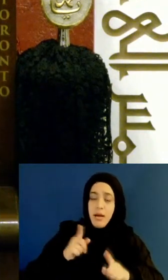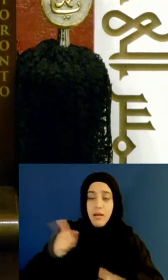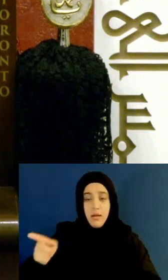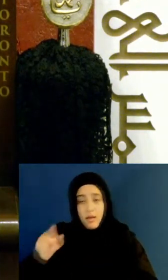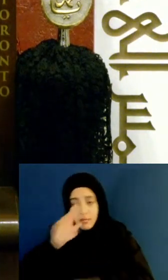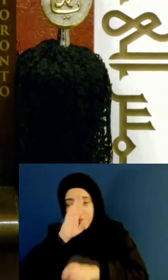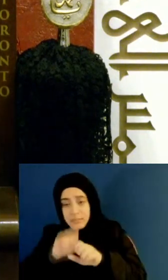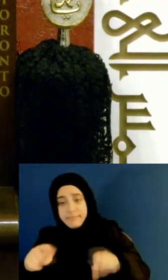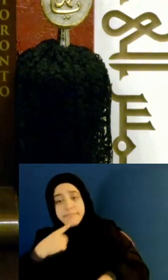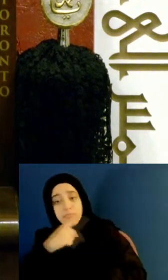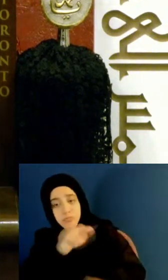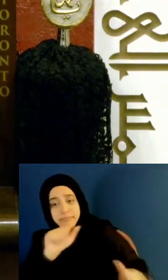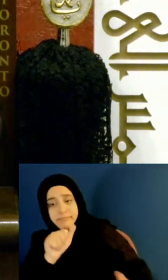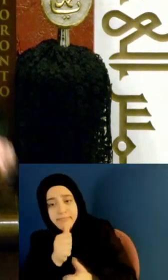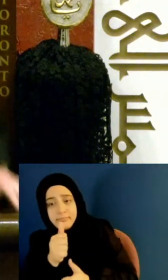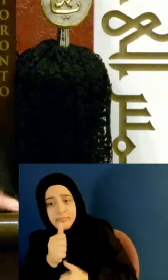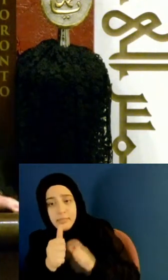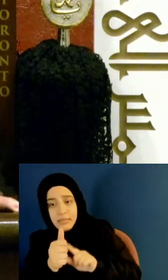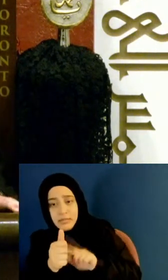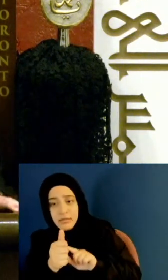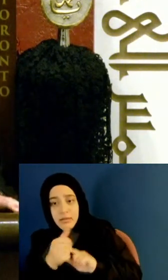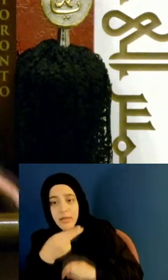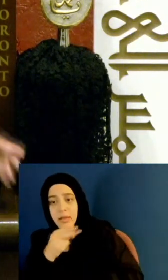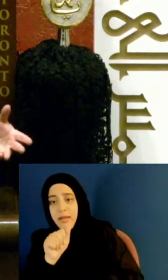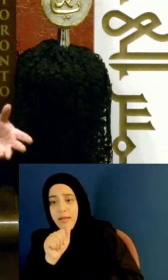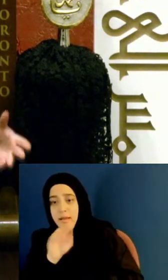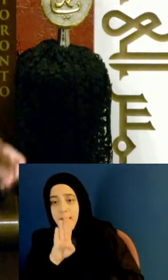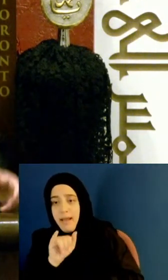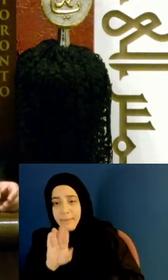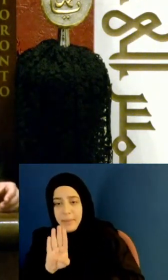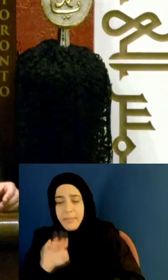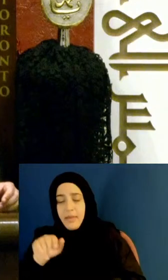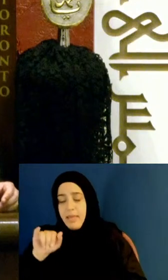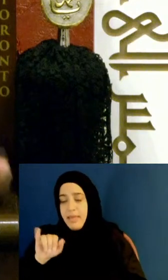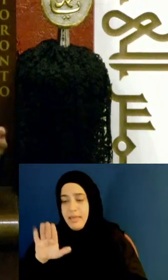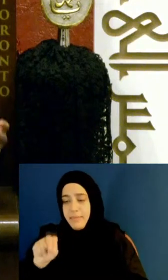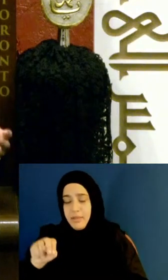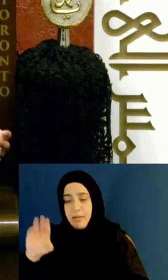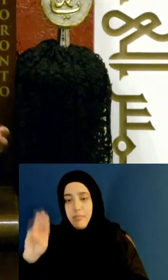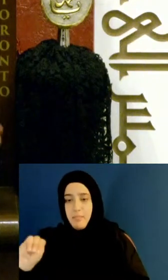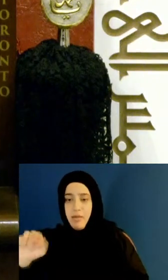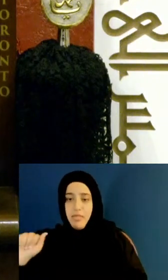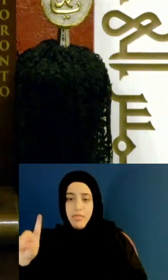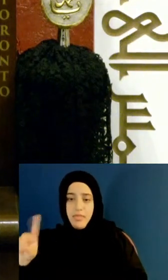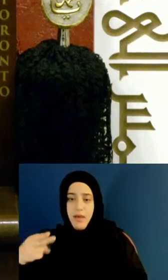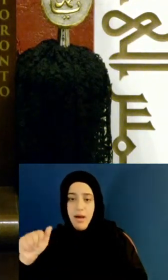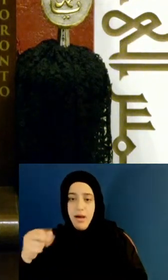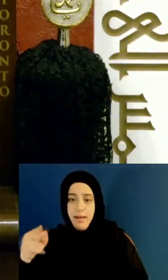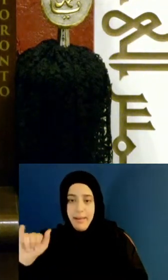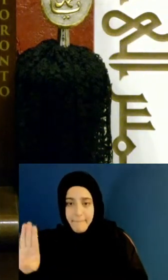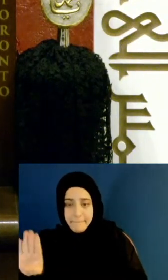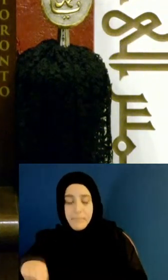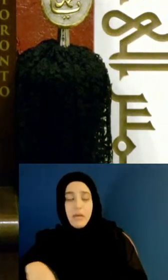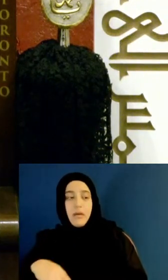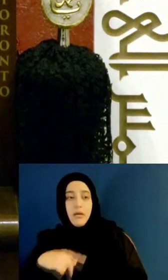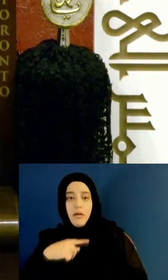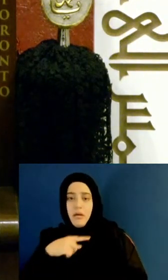foot soldier under the leadership of Habib ibn Madahir. Think about this. Ashura, these men